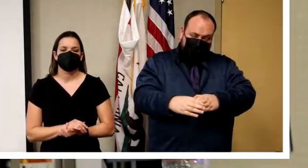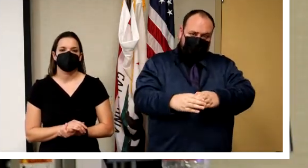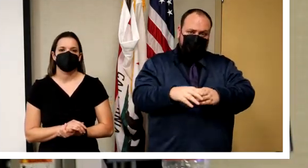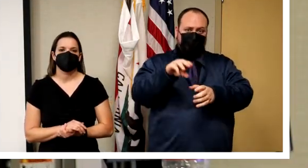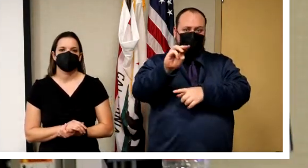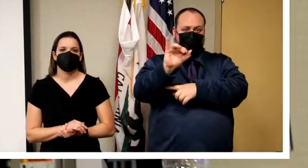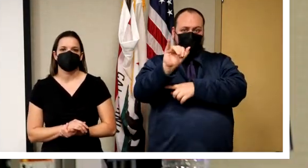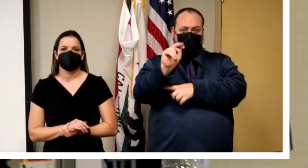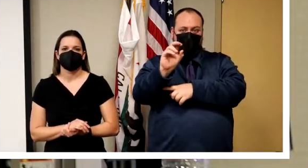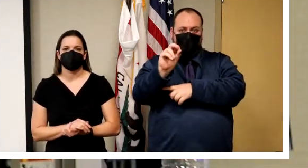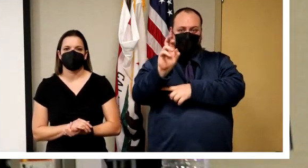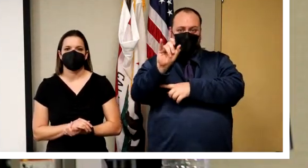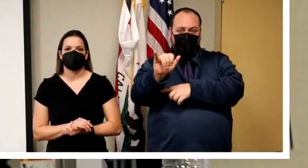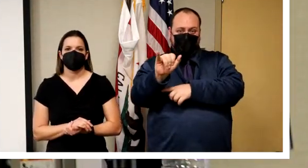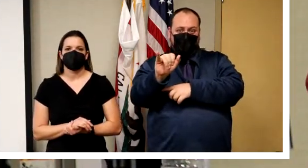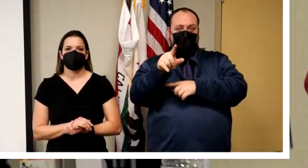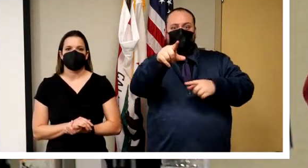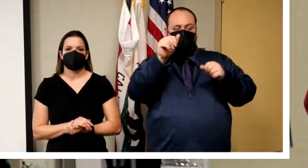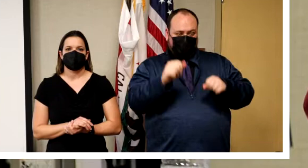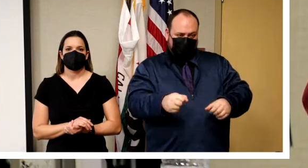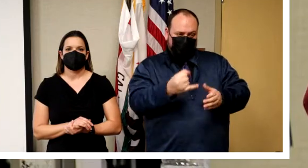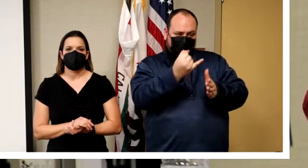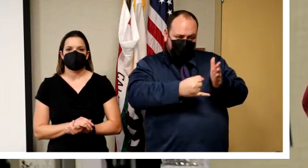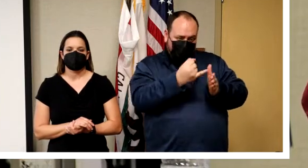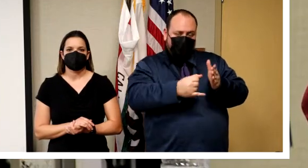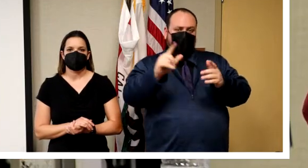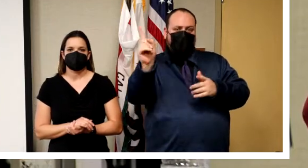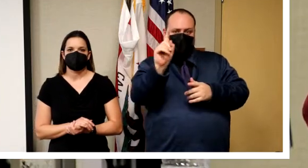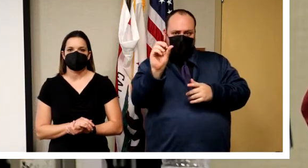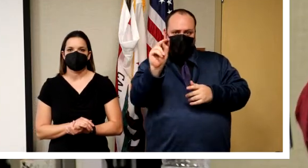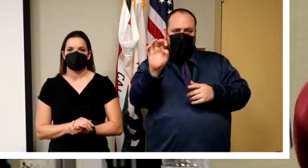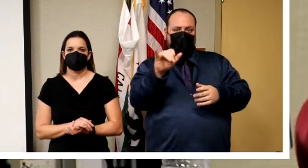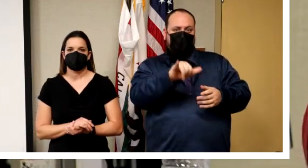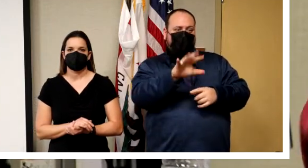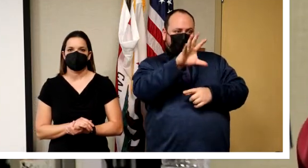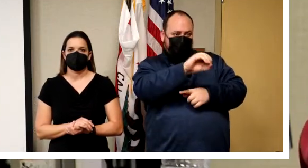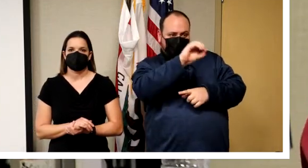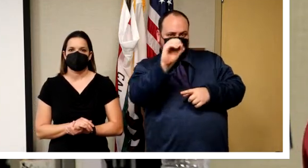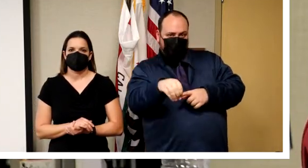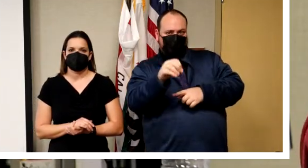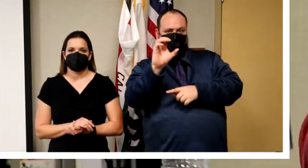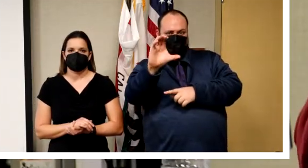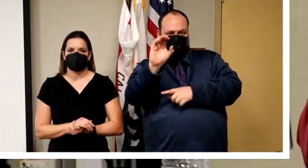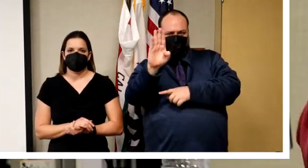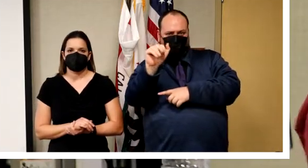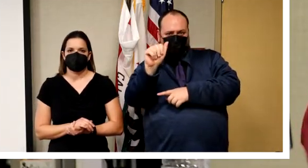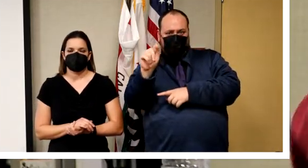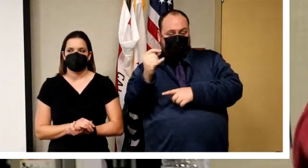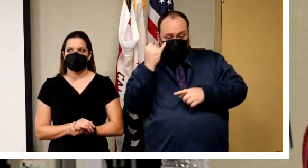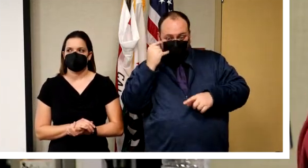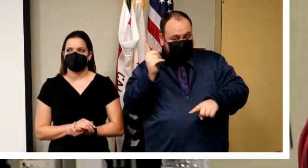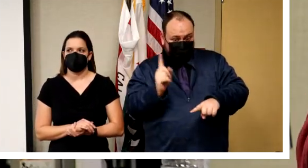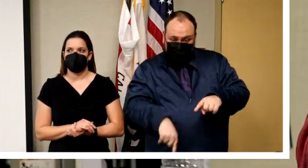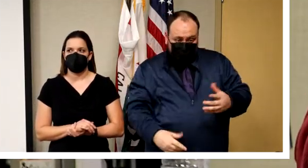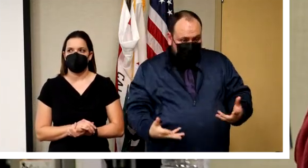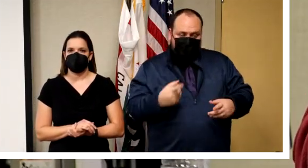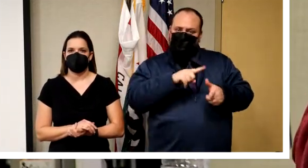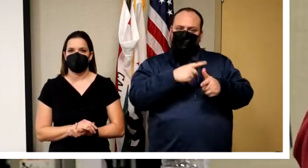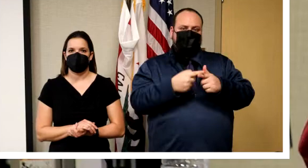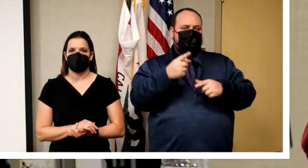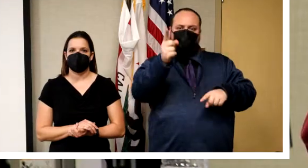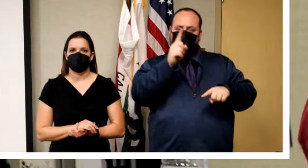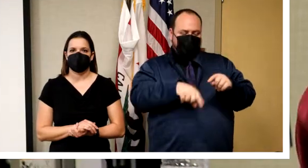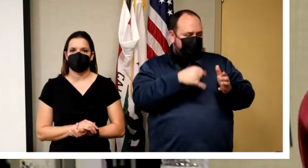could even draw a zone with that is 50% CVAP? If you can't do that, there's no district that can be drawn under the